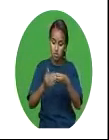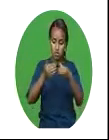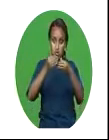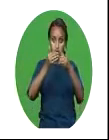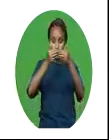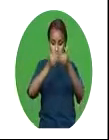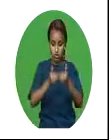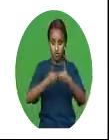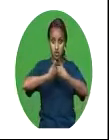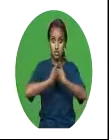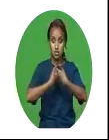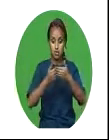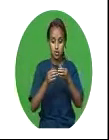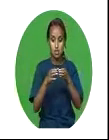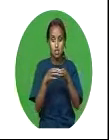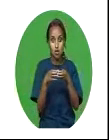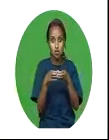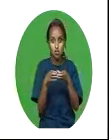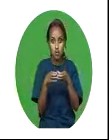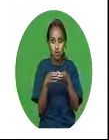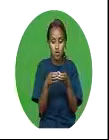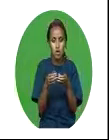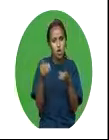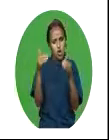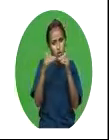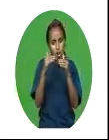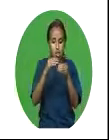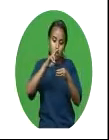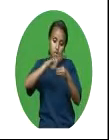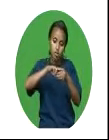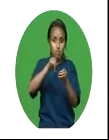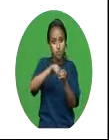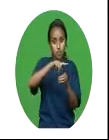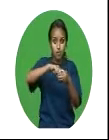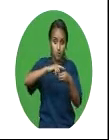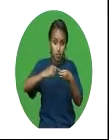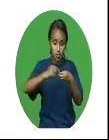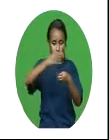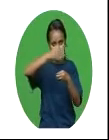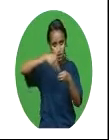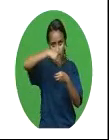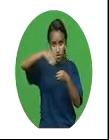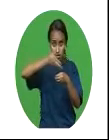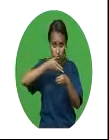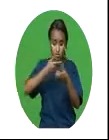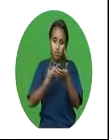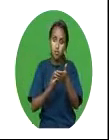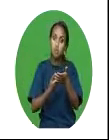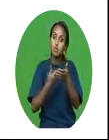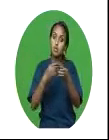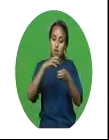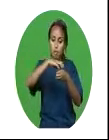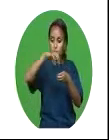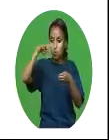Divide a circle of the plan in a number of equal parts by drawing diameters. Project